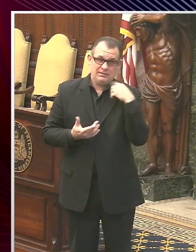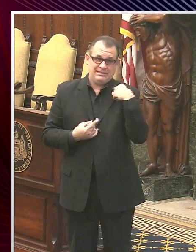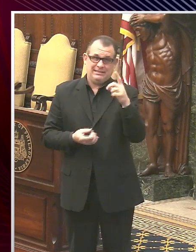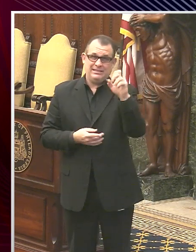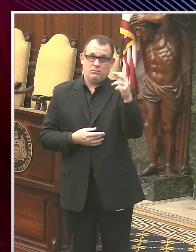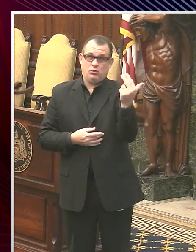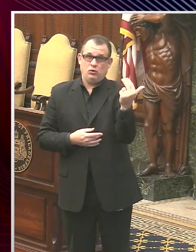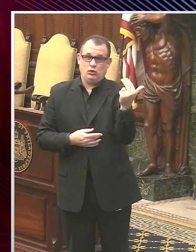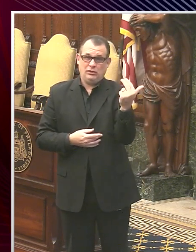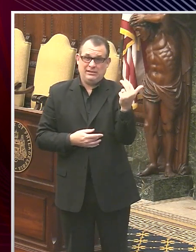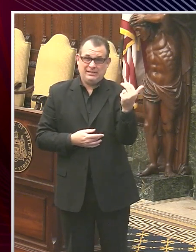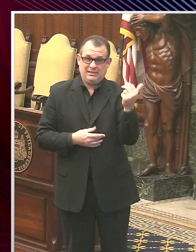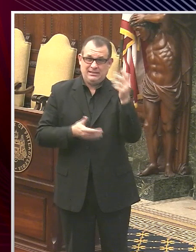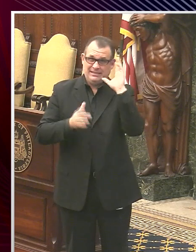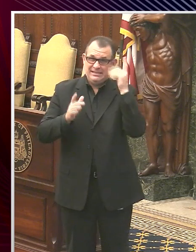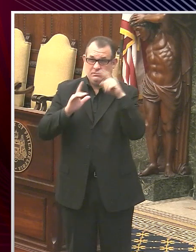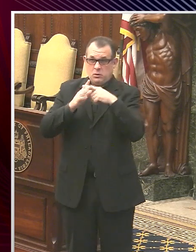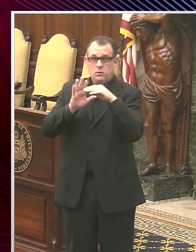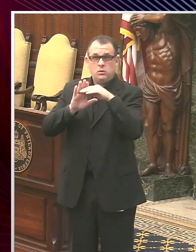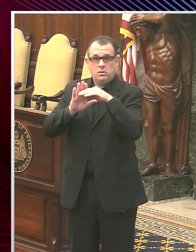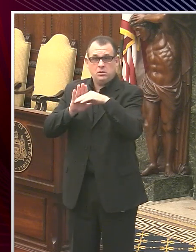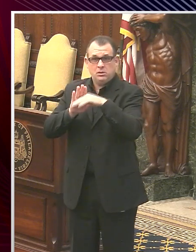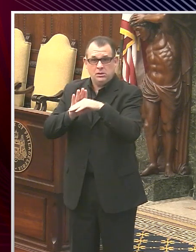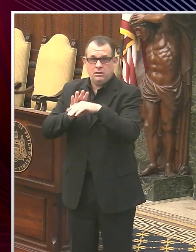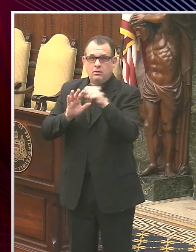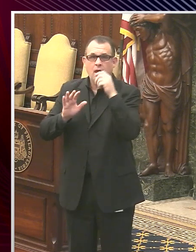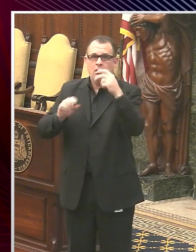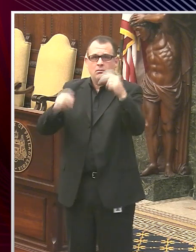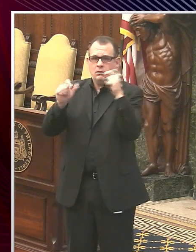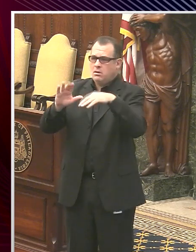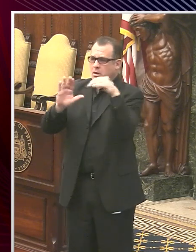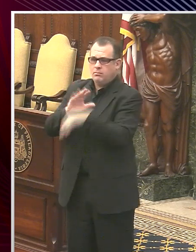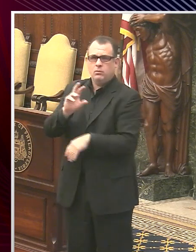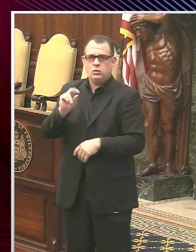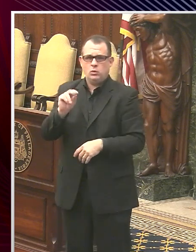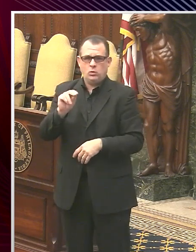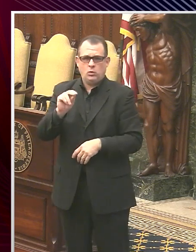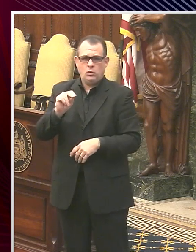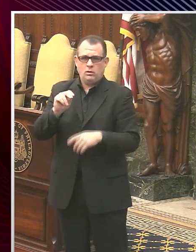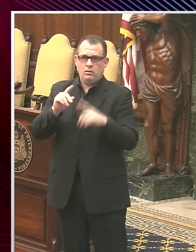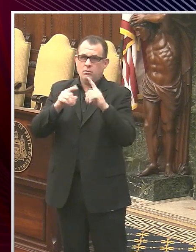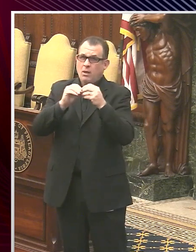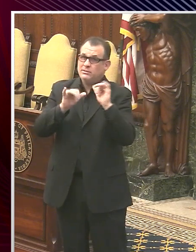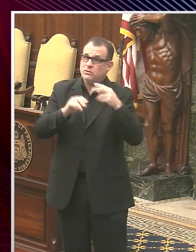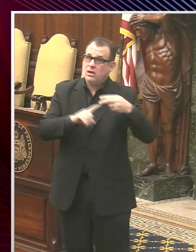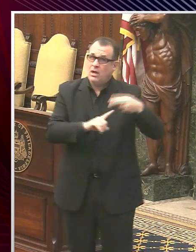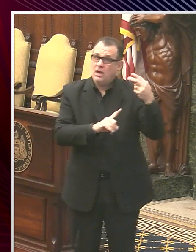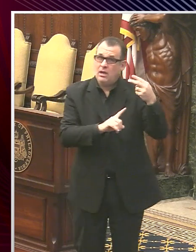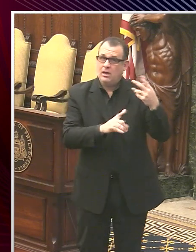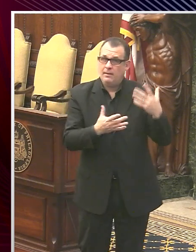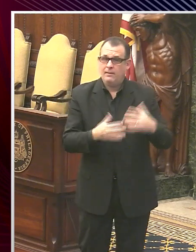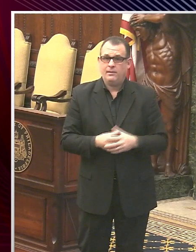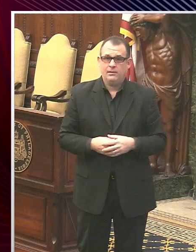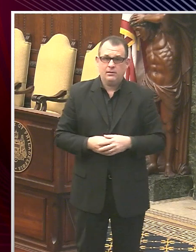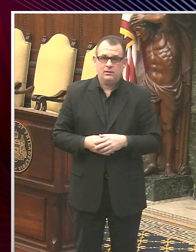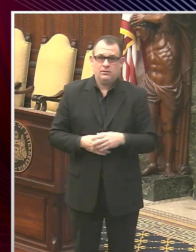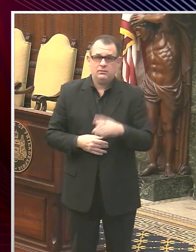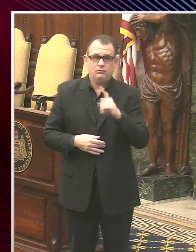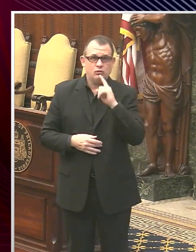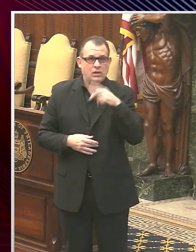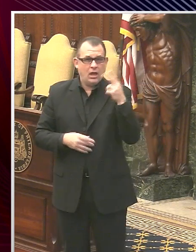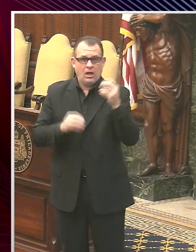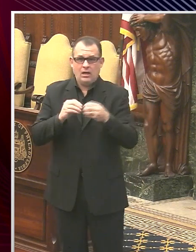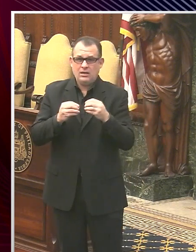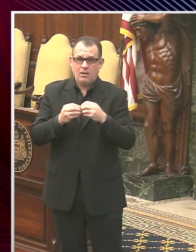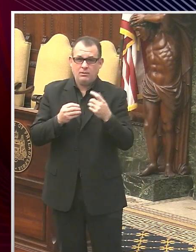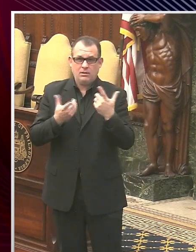appears to be falling since, although it's not falling quickly. These are high numbers, and these high numbers are clearly related to the high case counts we've been seeing